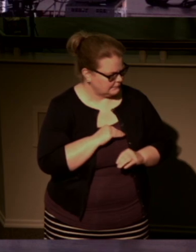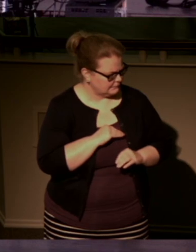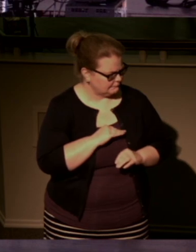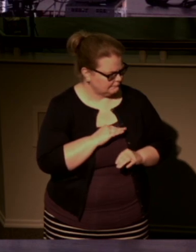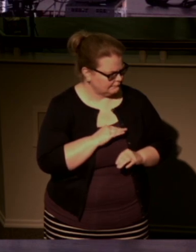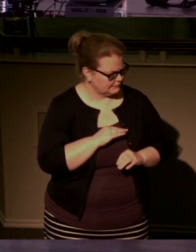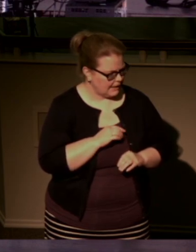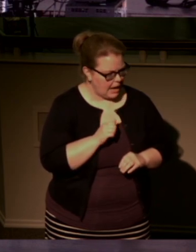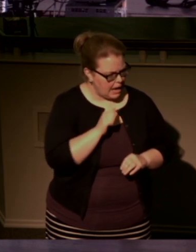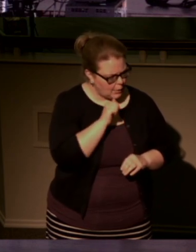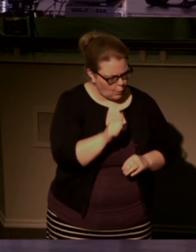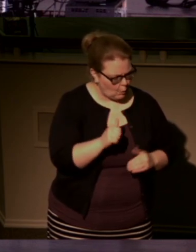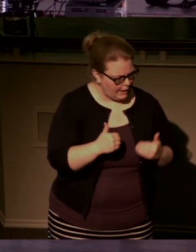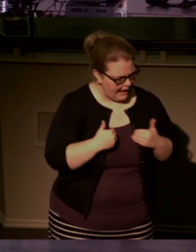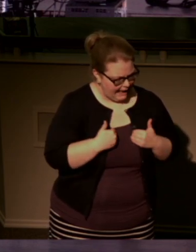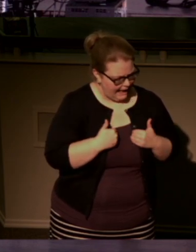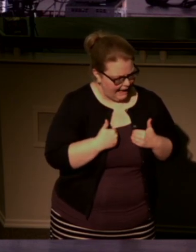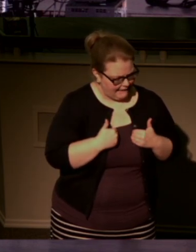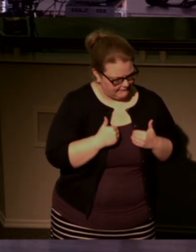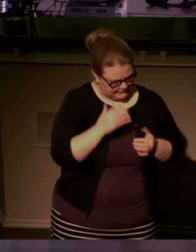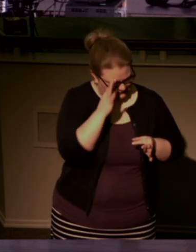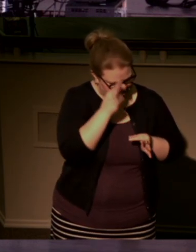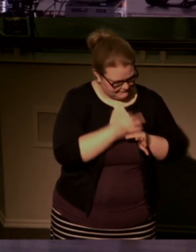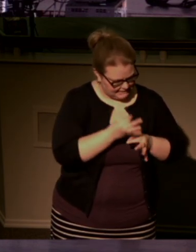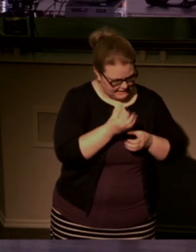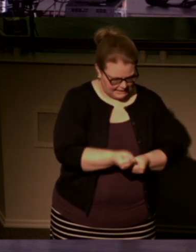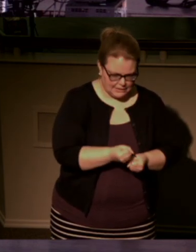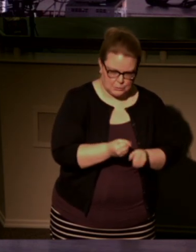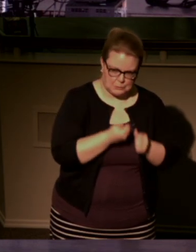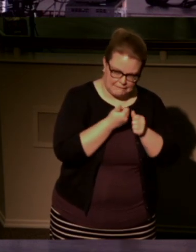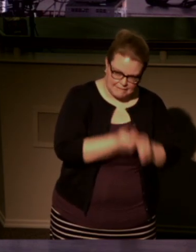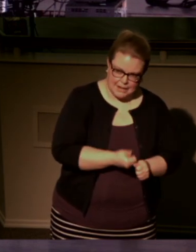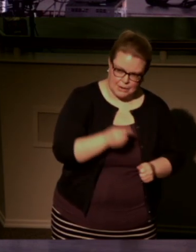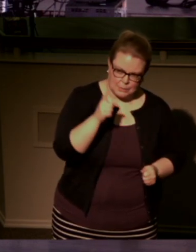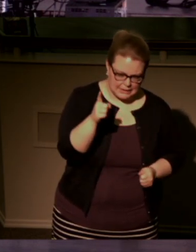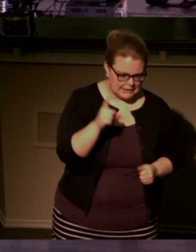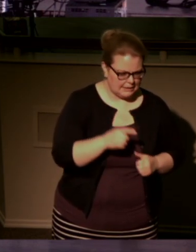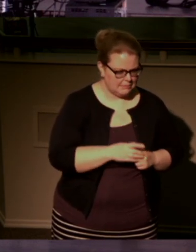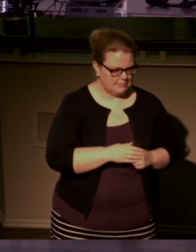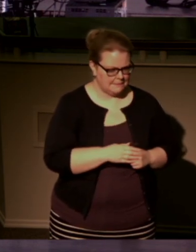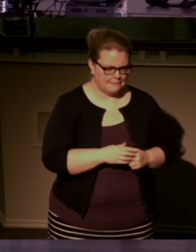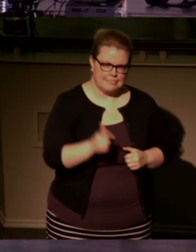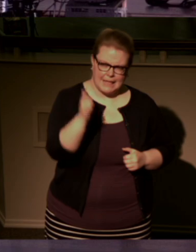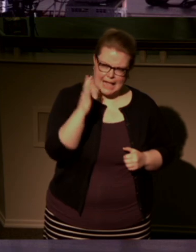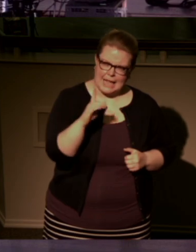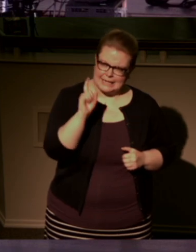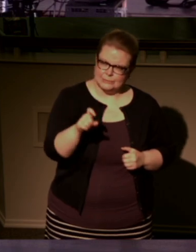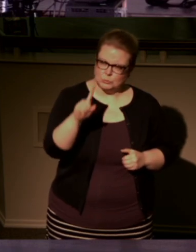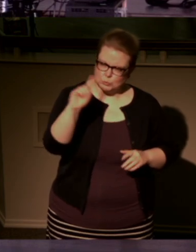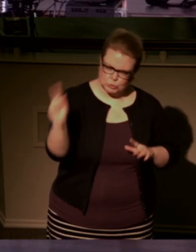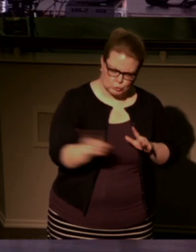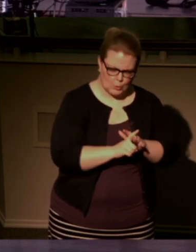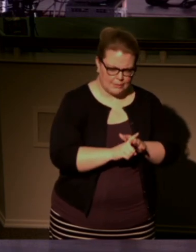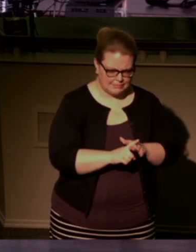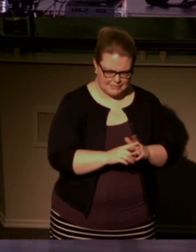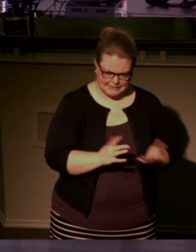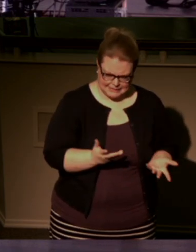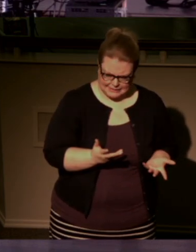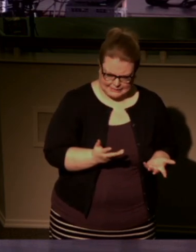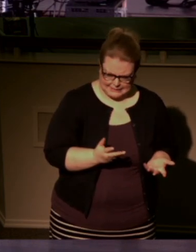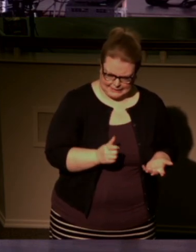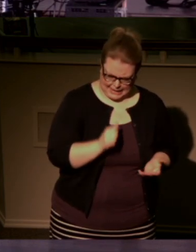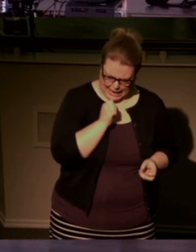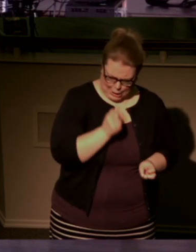I just don't have faith to follow God. God just needs to show up. Would it be so hard just